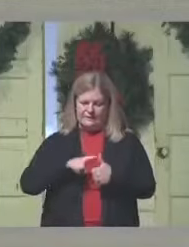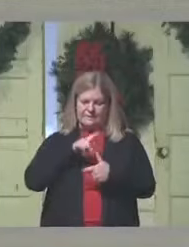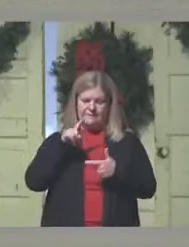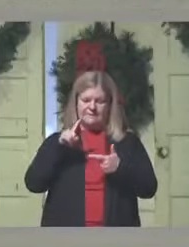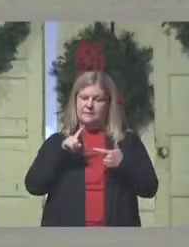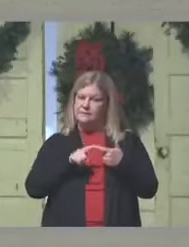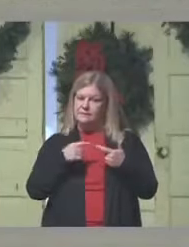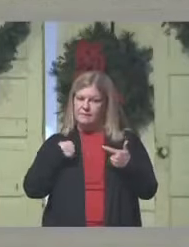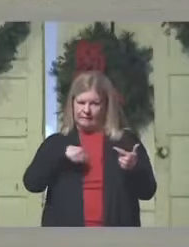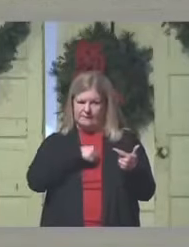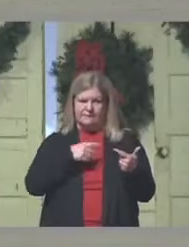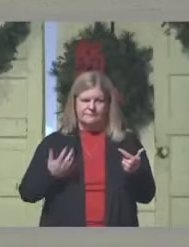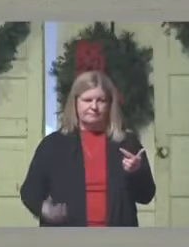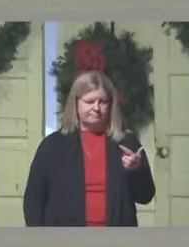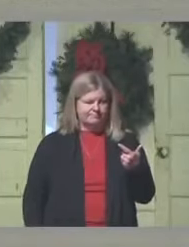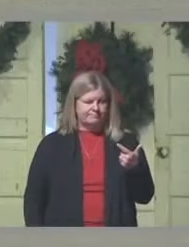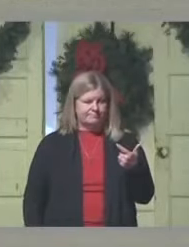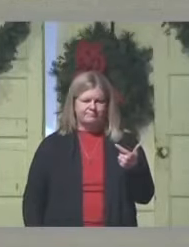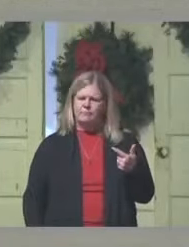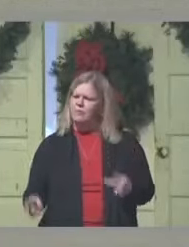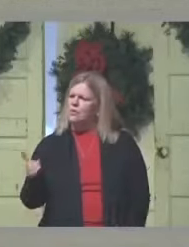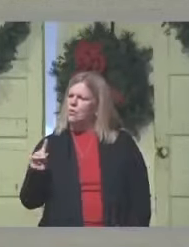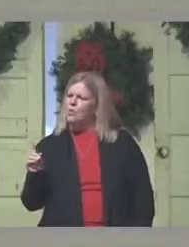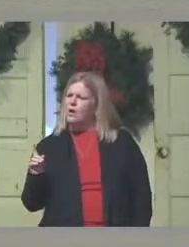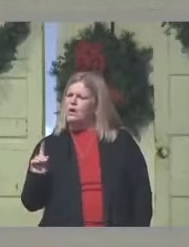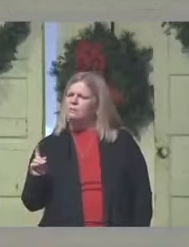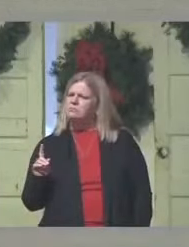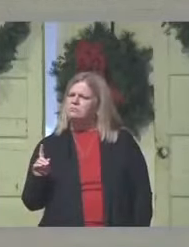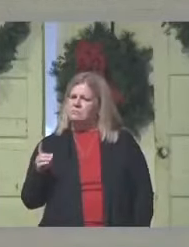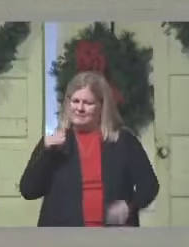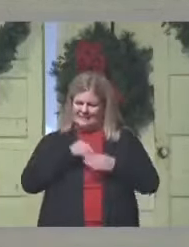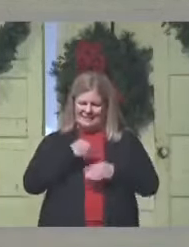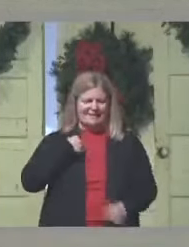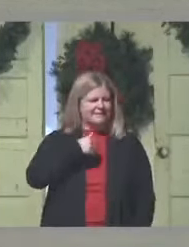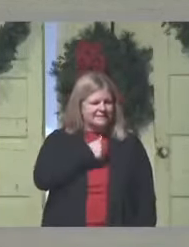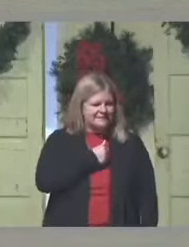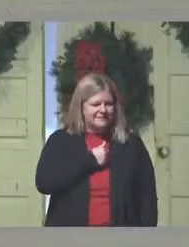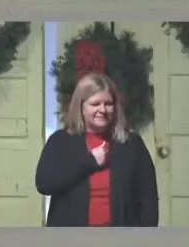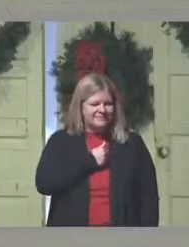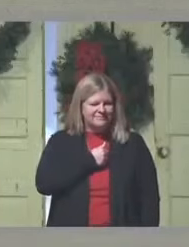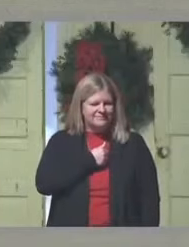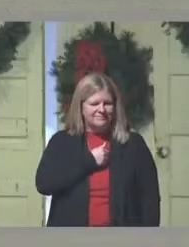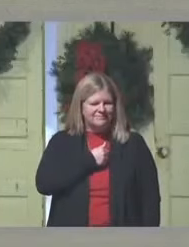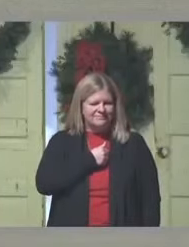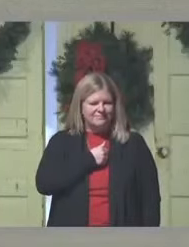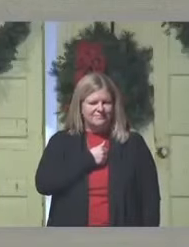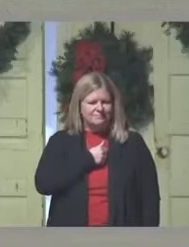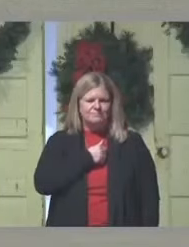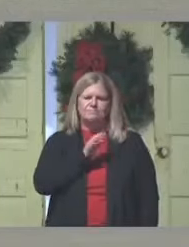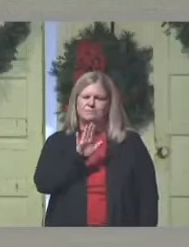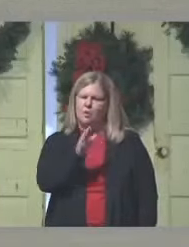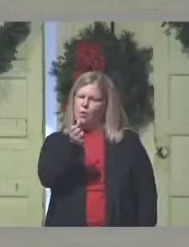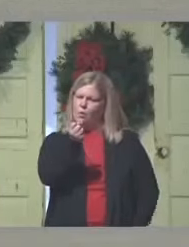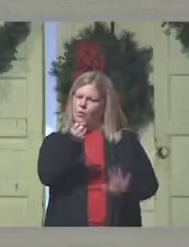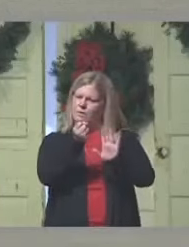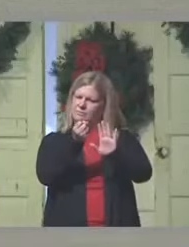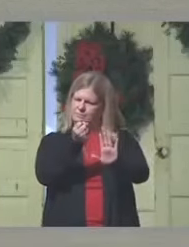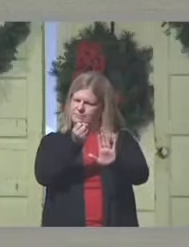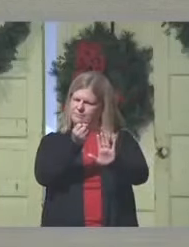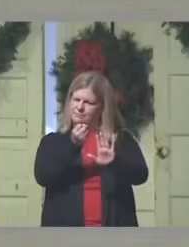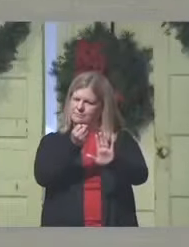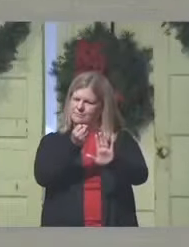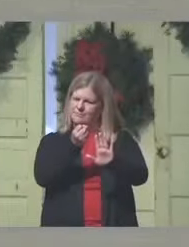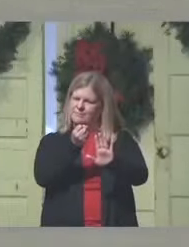and there's us. Where? In us. Now, just hold on a holy minute,